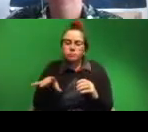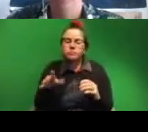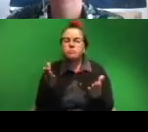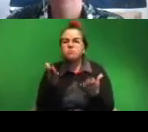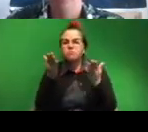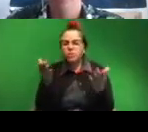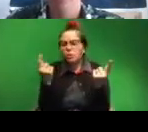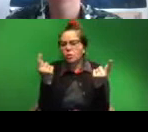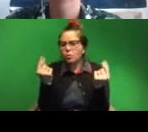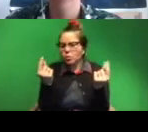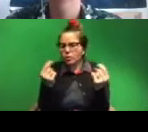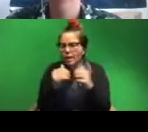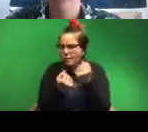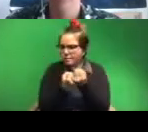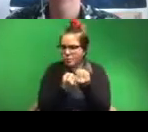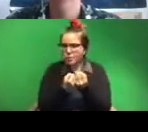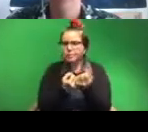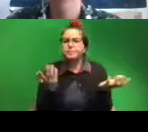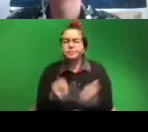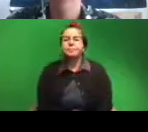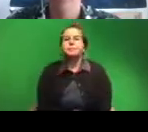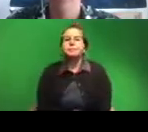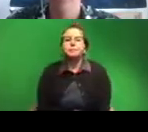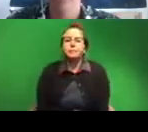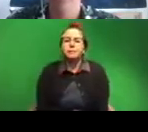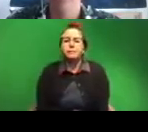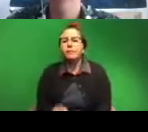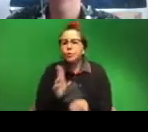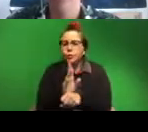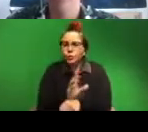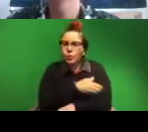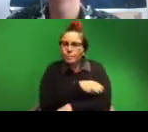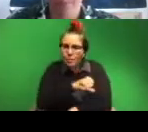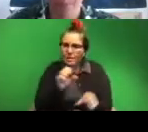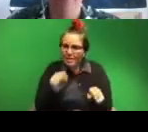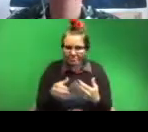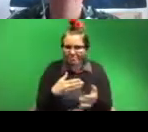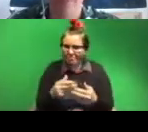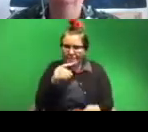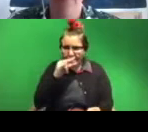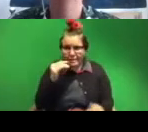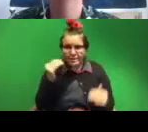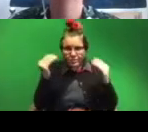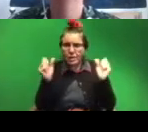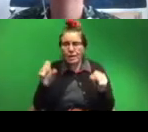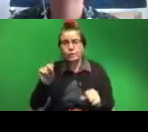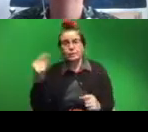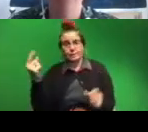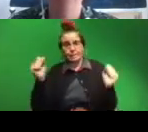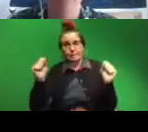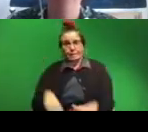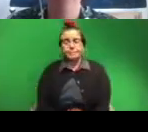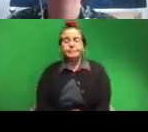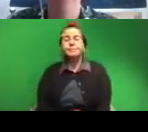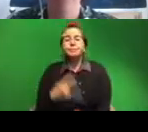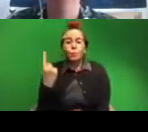suggestions of what to do with any power that you have. Even if you're a kid, you're an adult, doesn't matter. We all need to do something. And so one